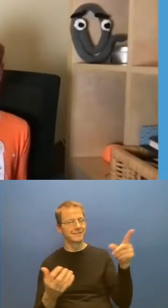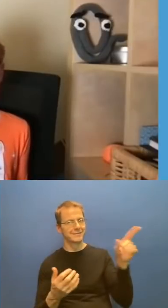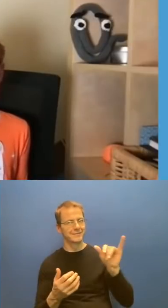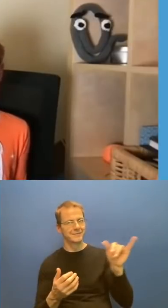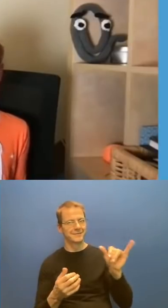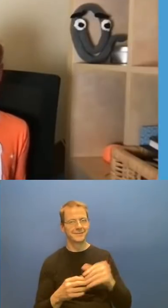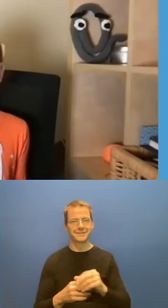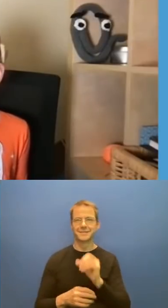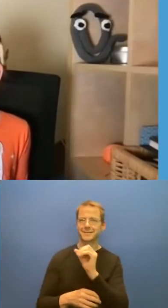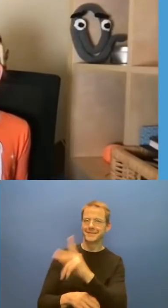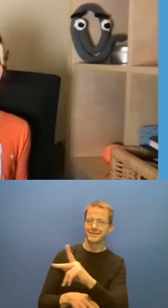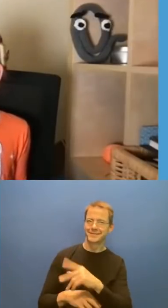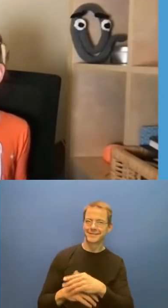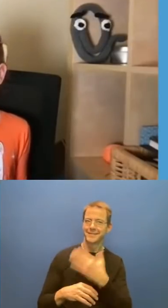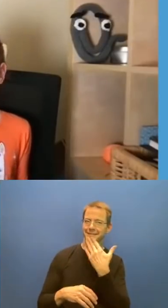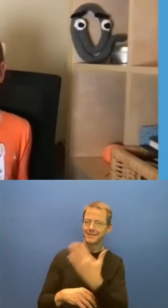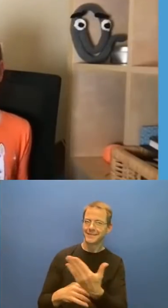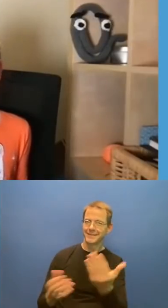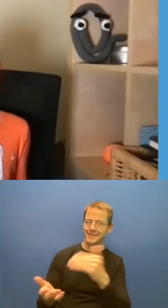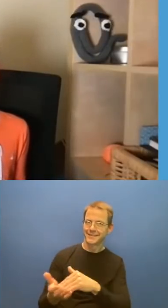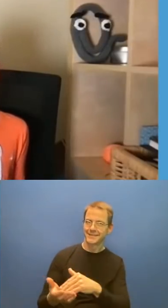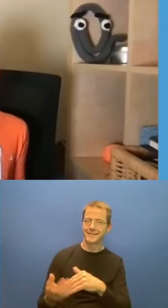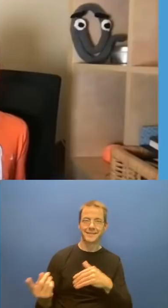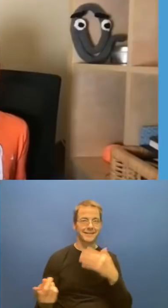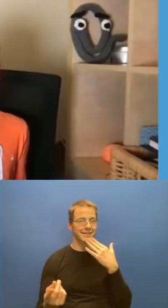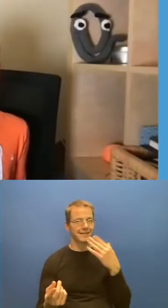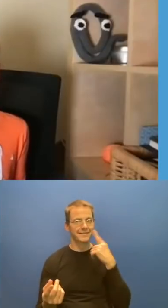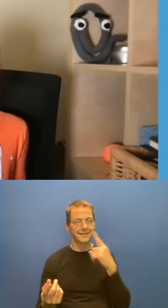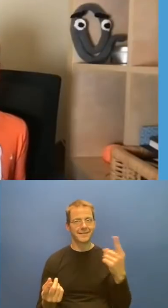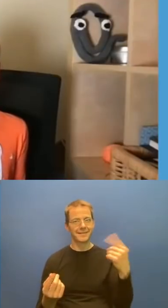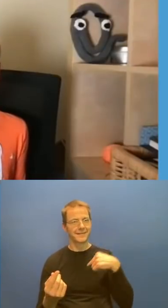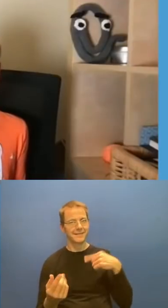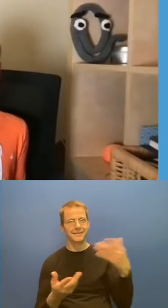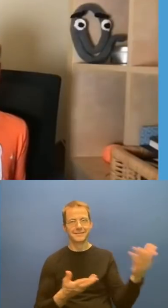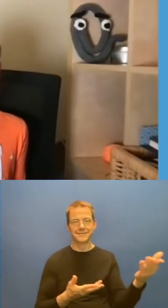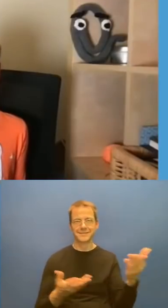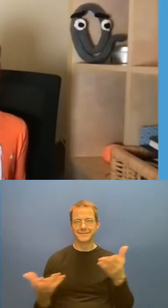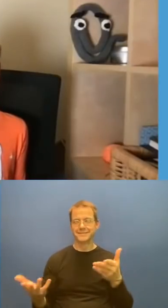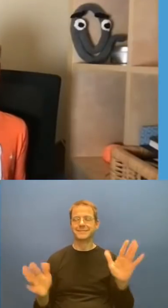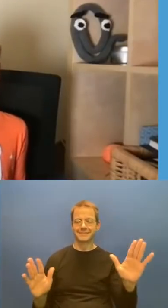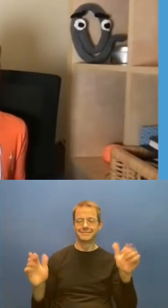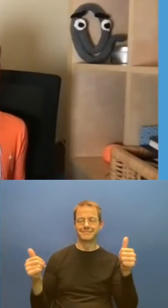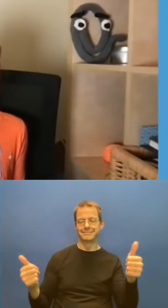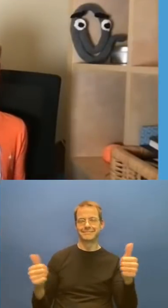great. Should you say hi, Mom, and like wave out into the universe?